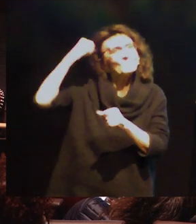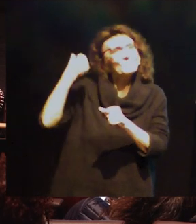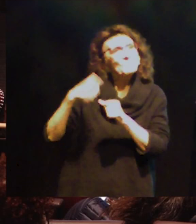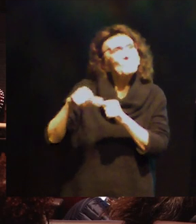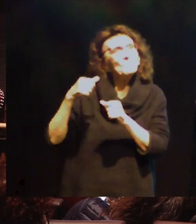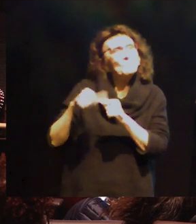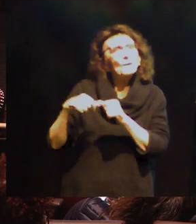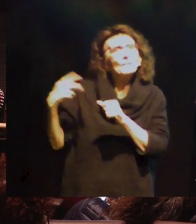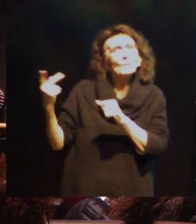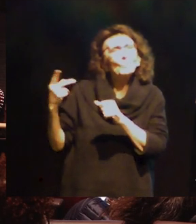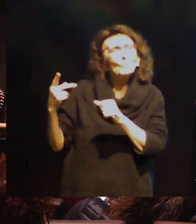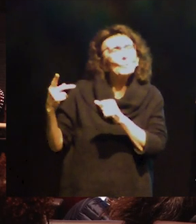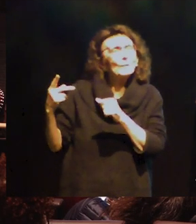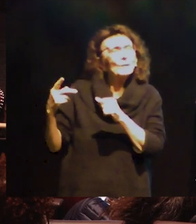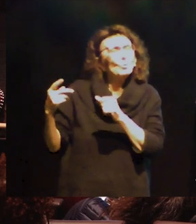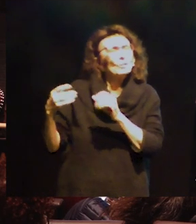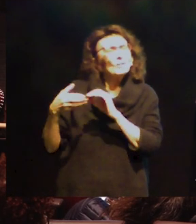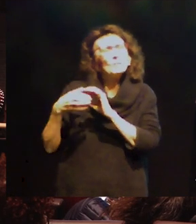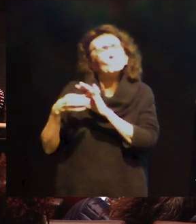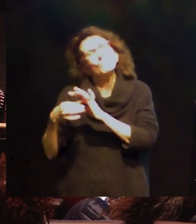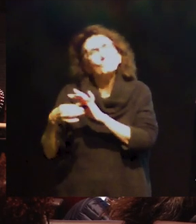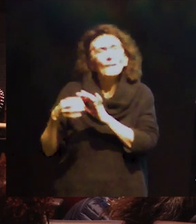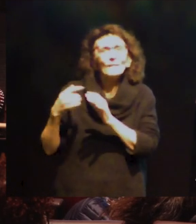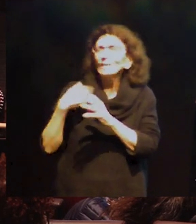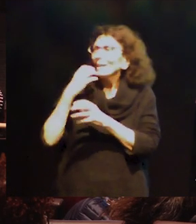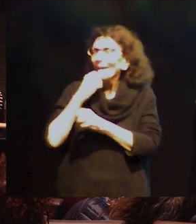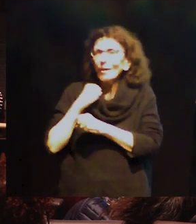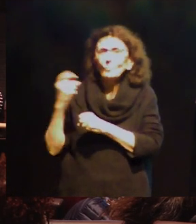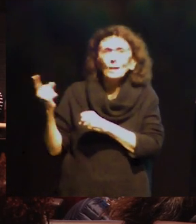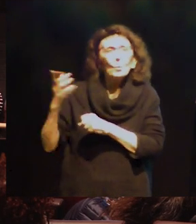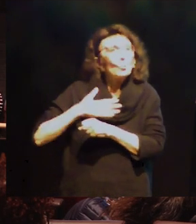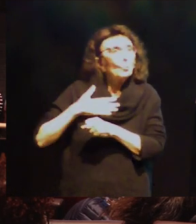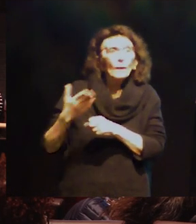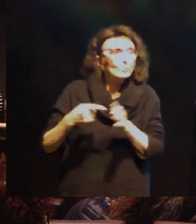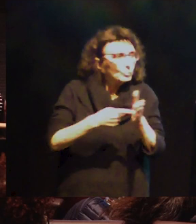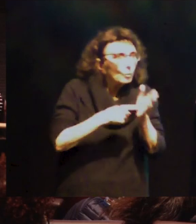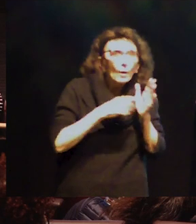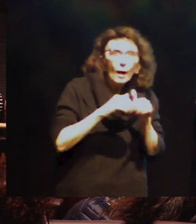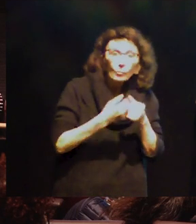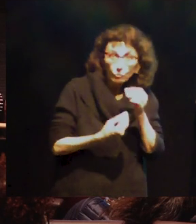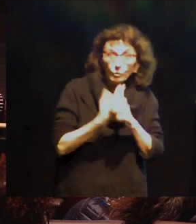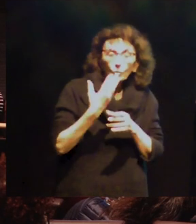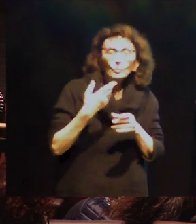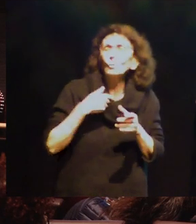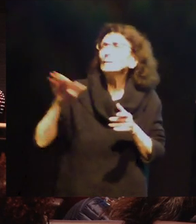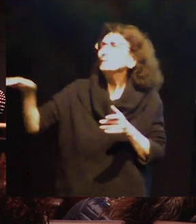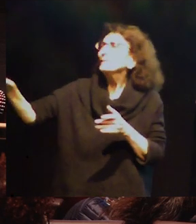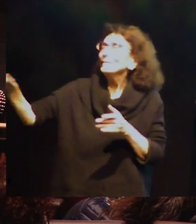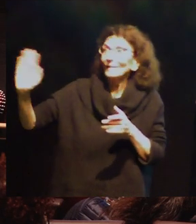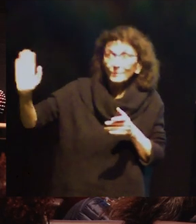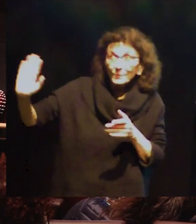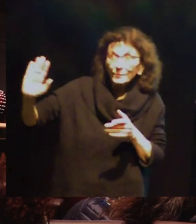the partnership we had at such a young age and having somebody who really cared and somebody who was willing to show me how to grow. And I reached out to him and I said,